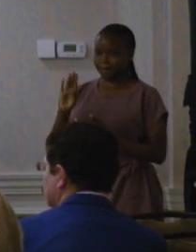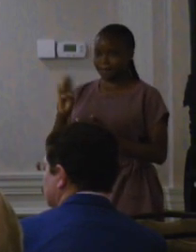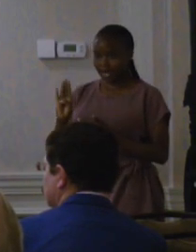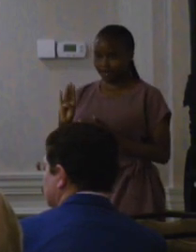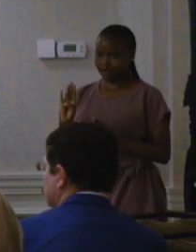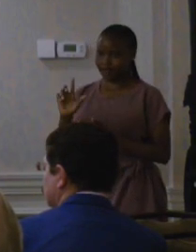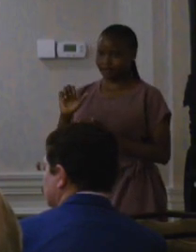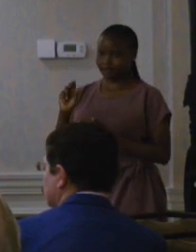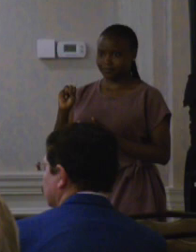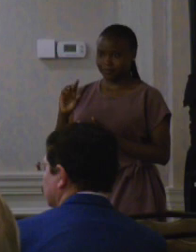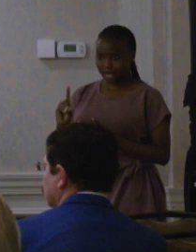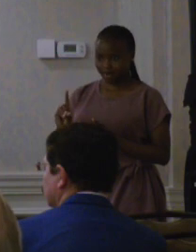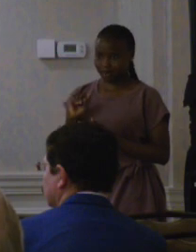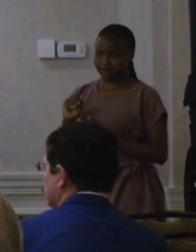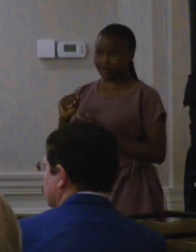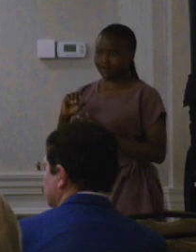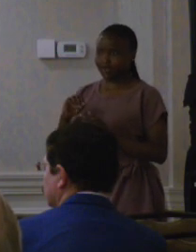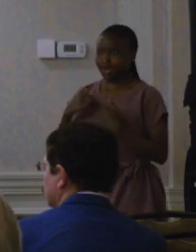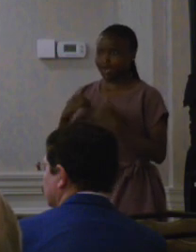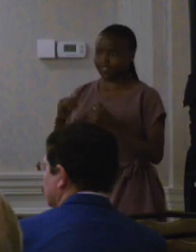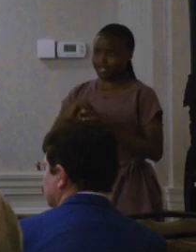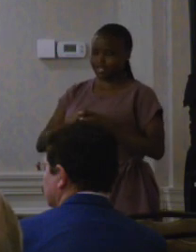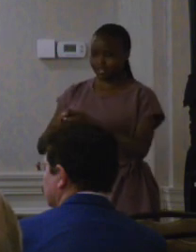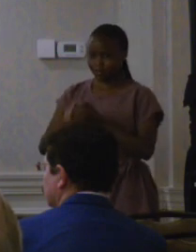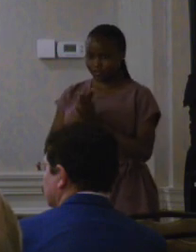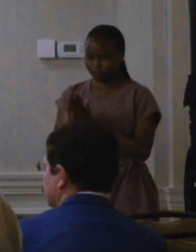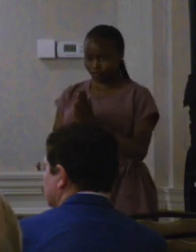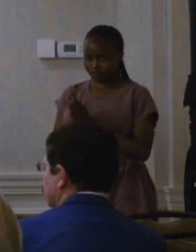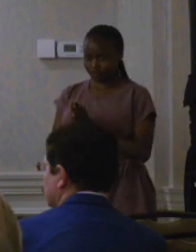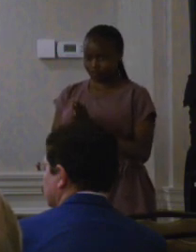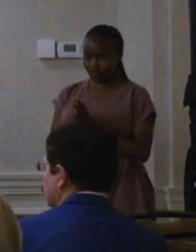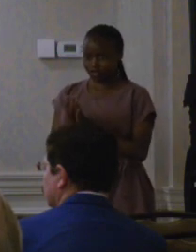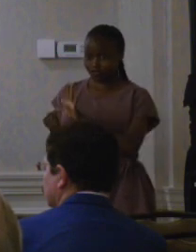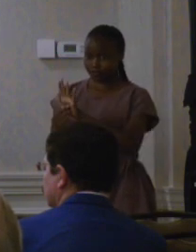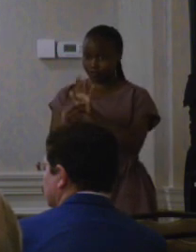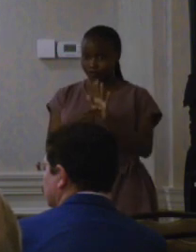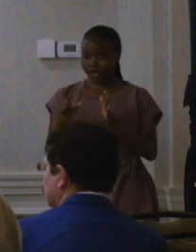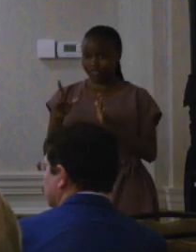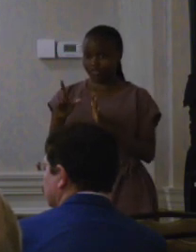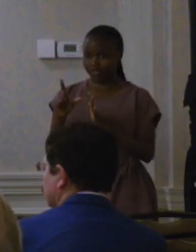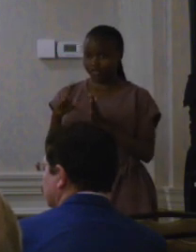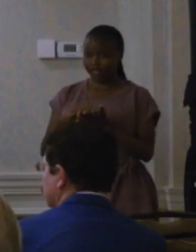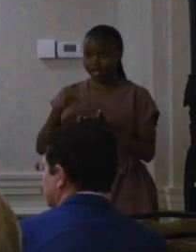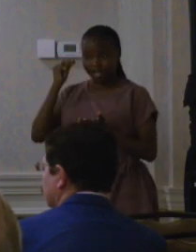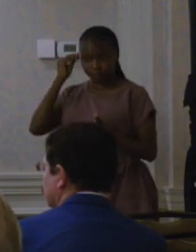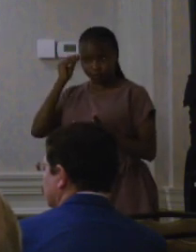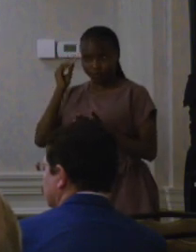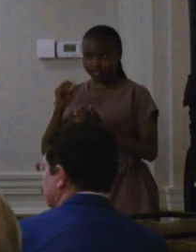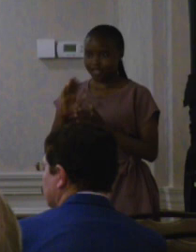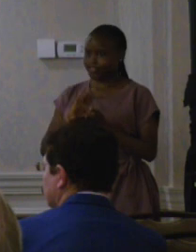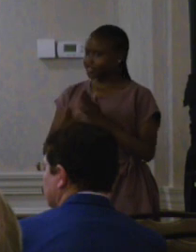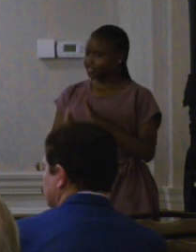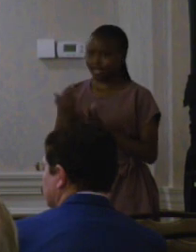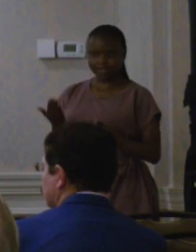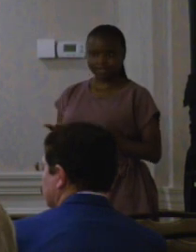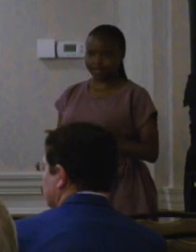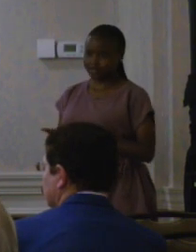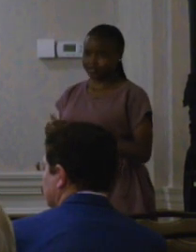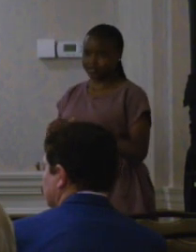of engagement and motivation. But then if you look at the lessons from your evidence review, Dave, there's nothing that really comes